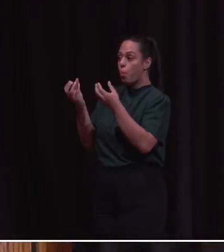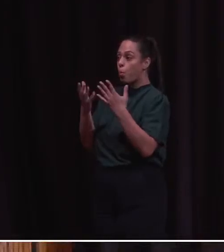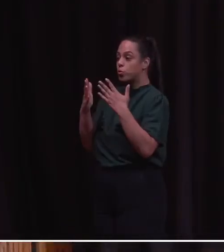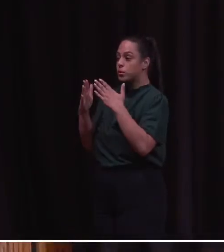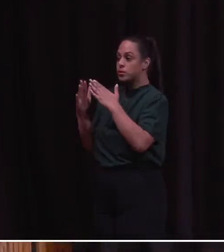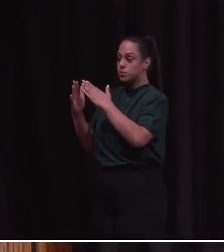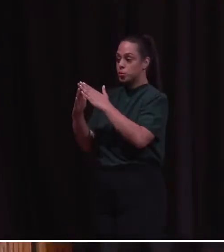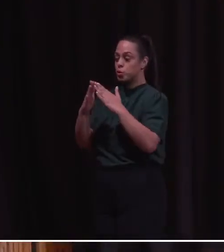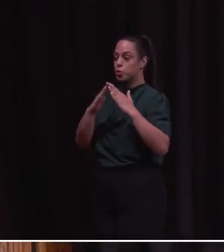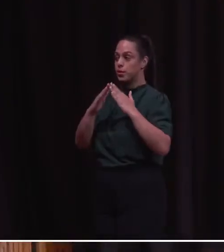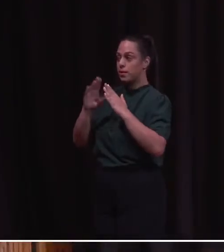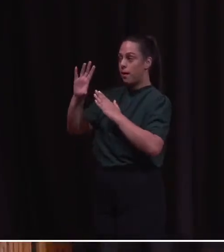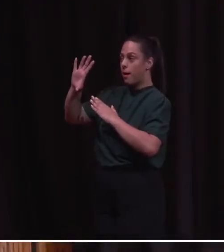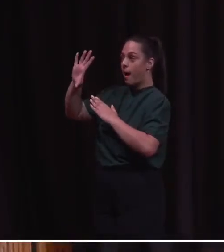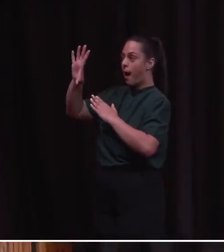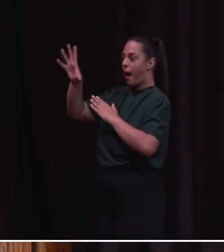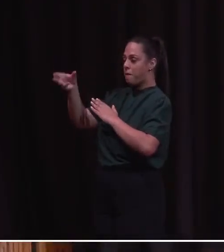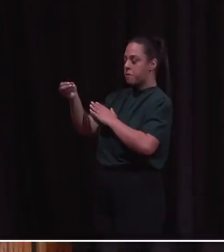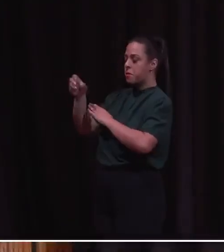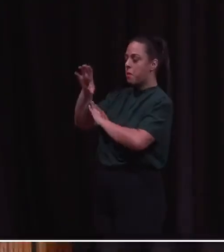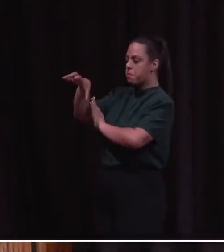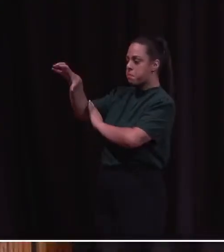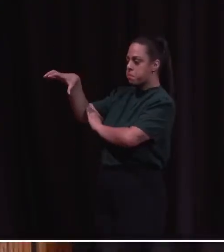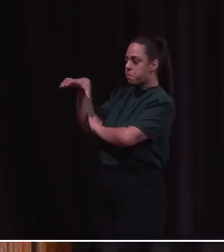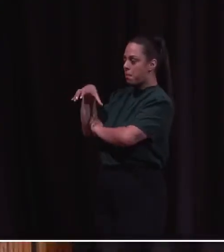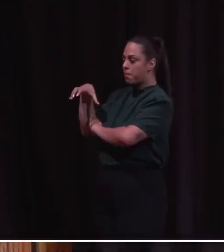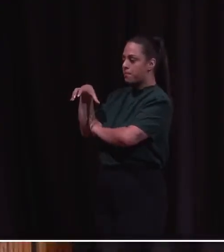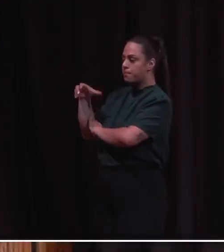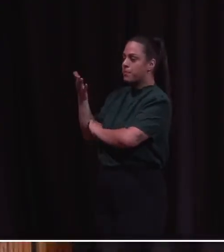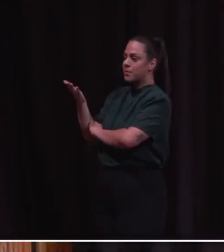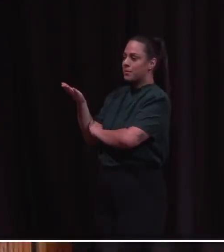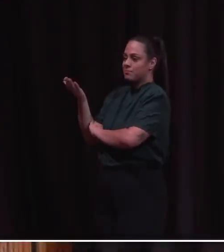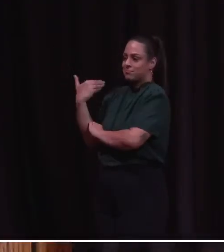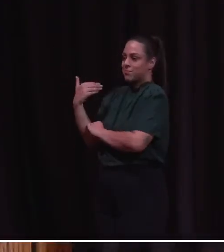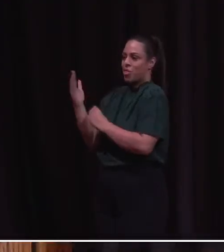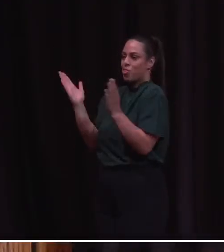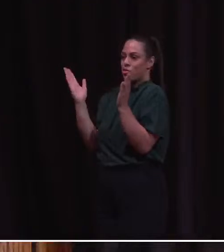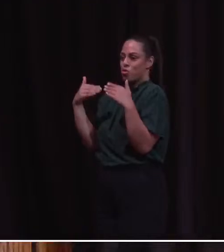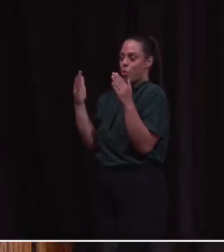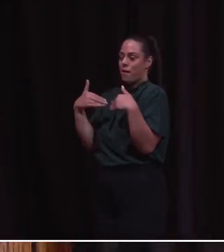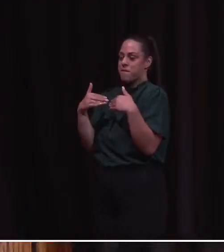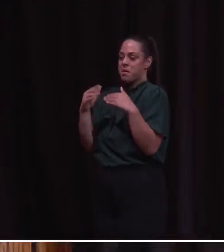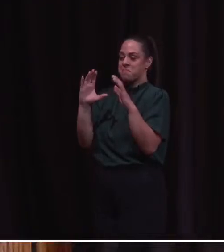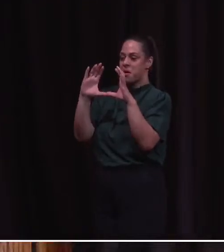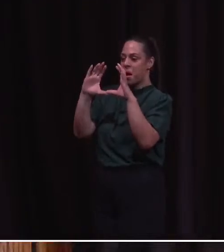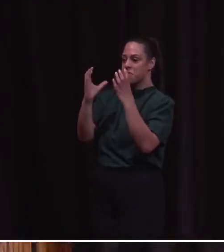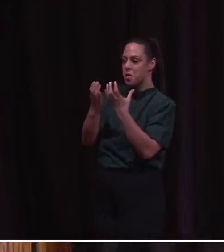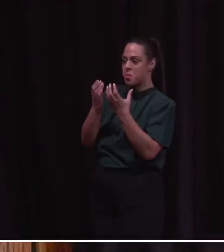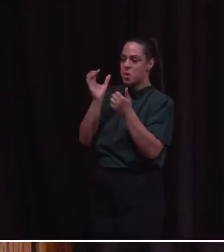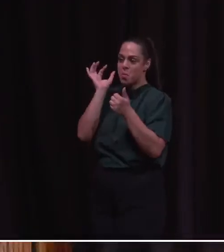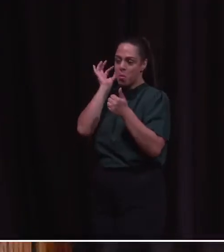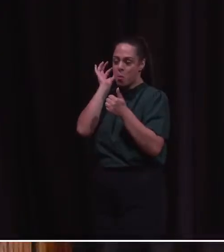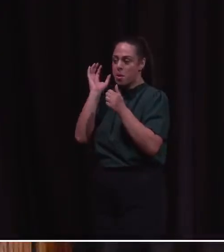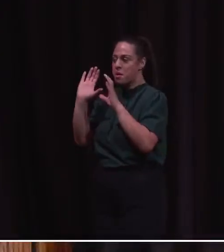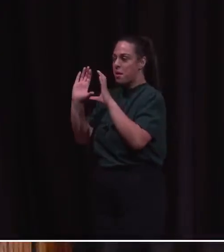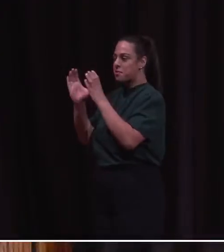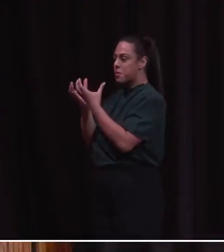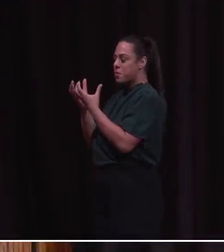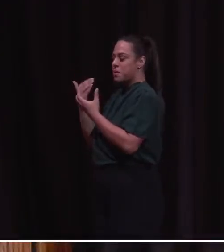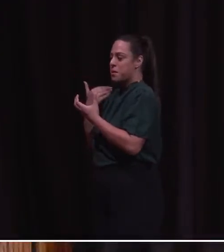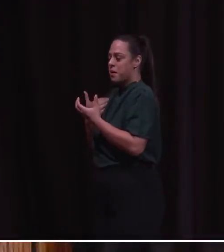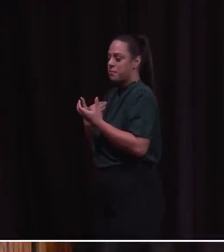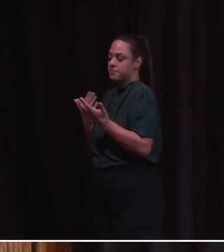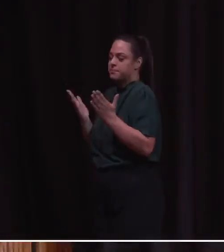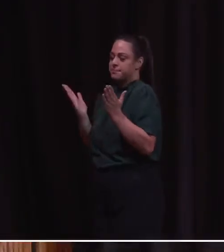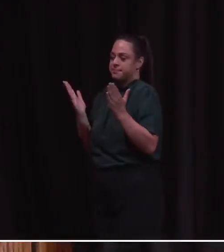there was no such category woman, that is, a category that is